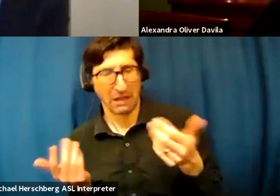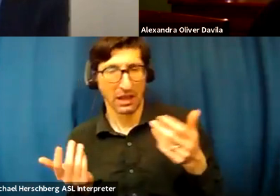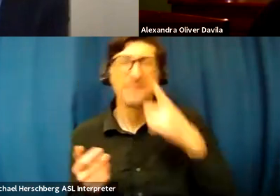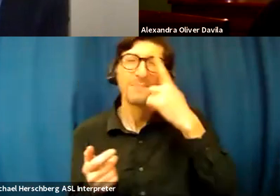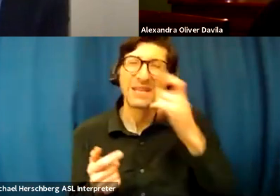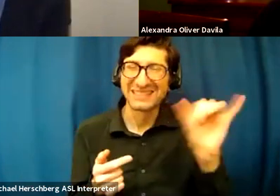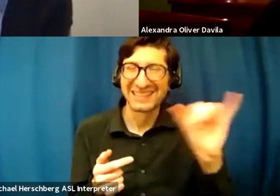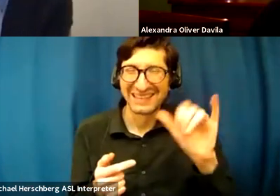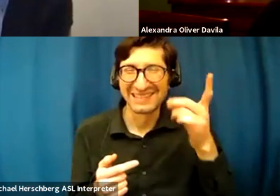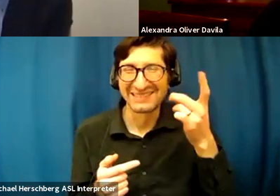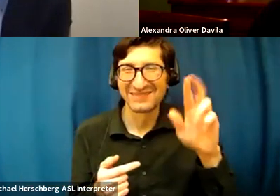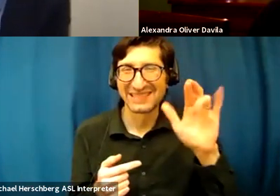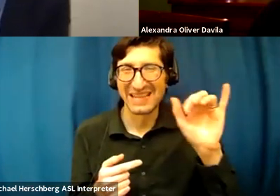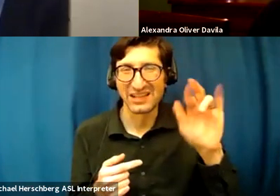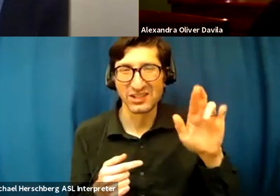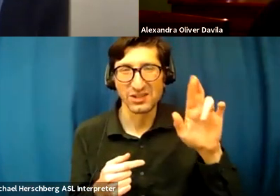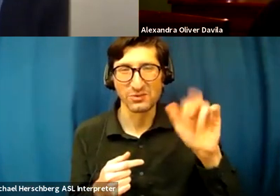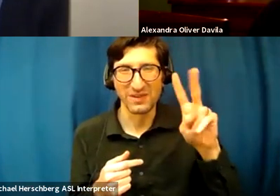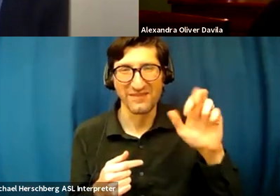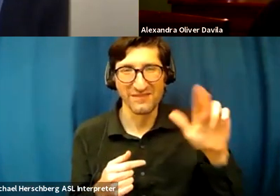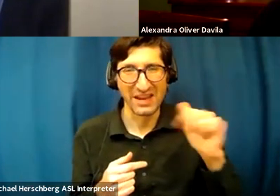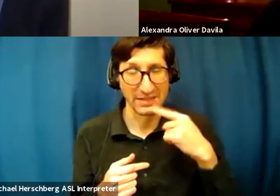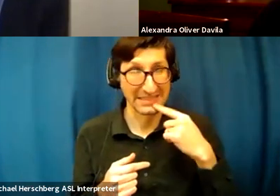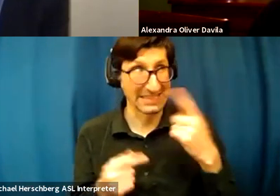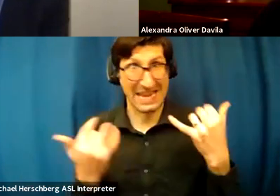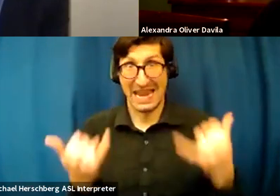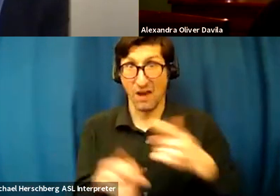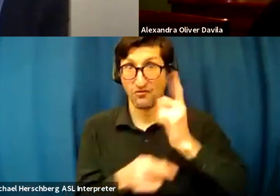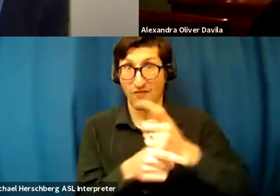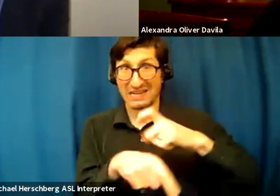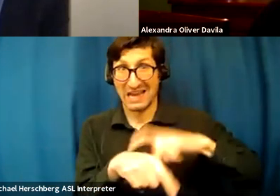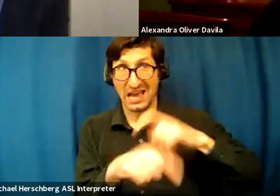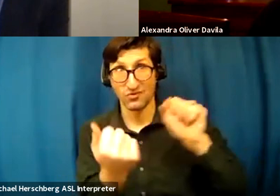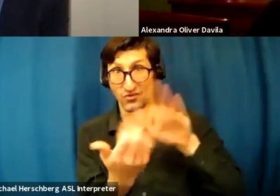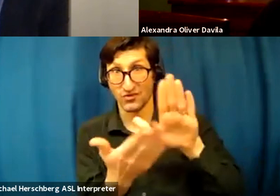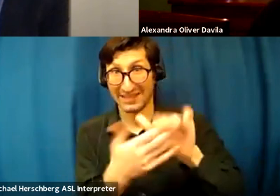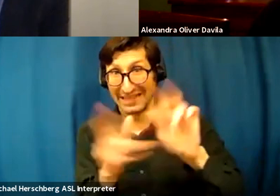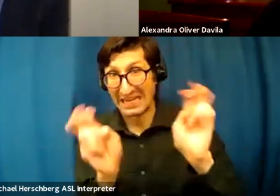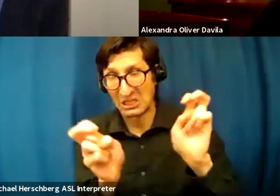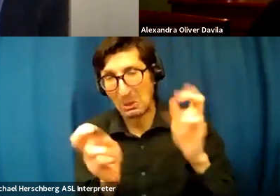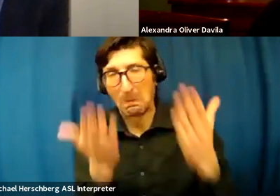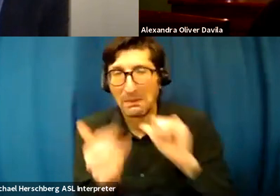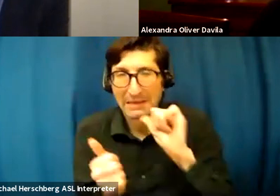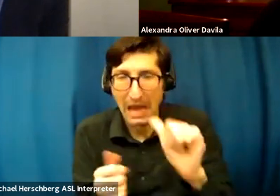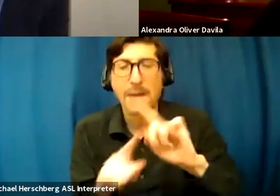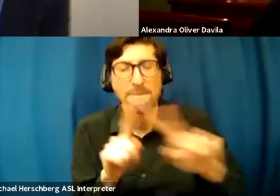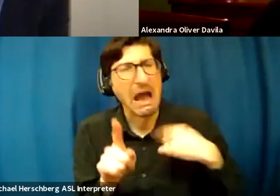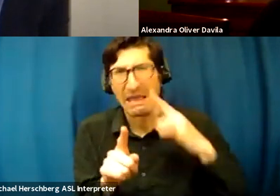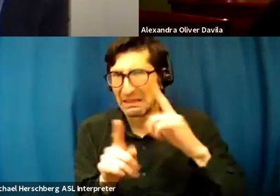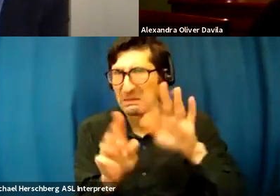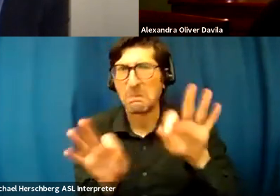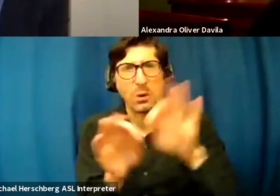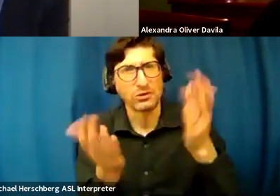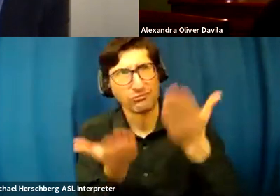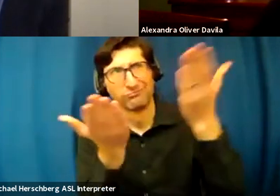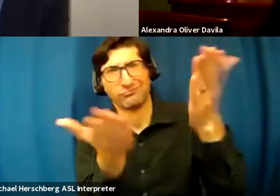Rivera said, I'm not sure whether or not it's the space, but nonetheless, I think it's important, and I think it should be brought up in any space. You